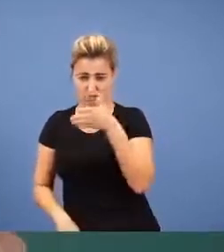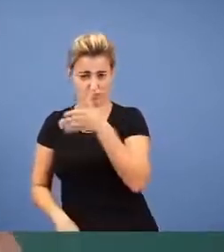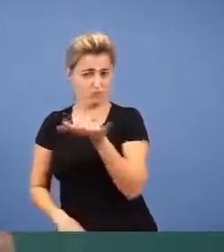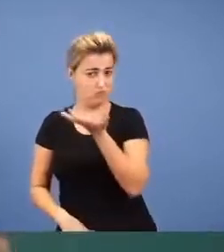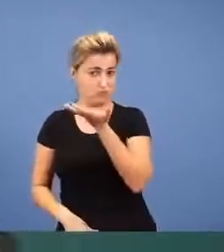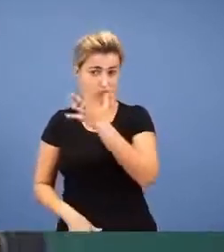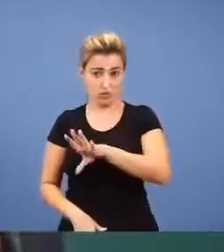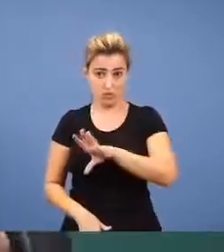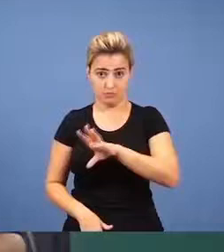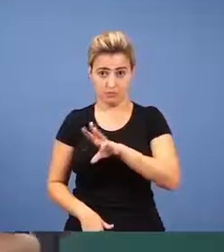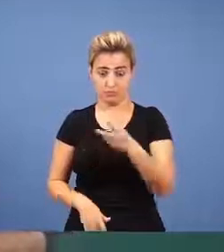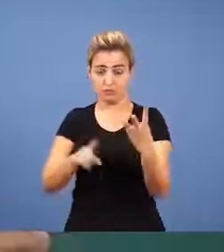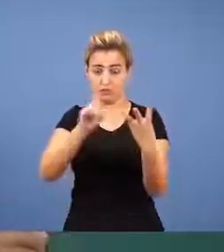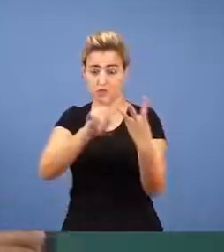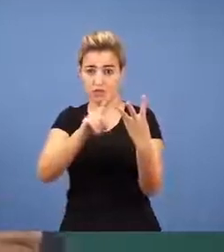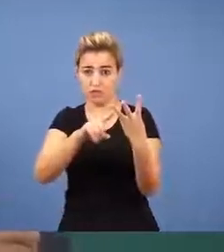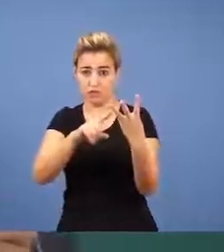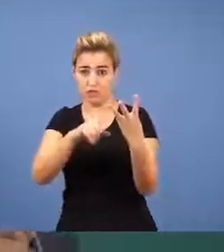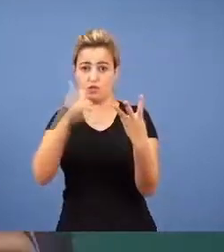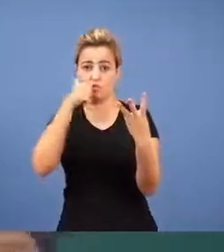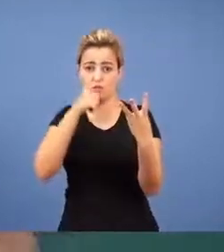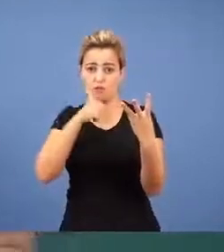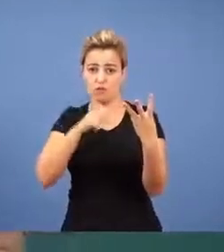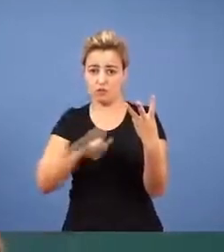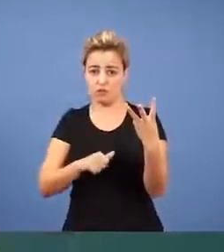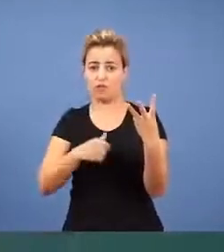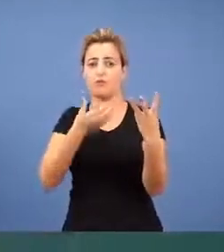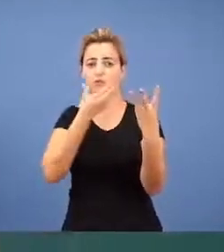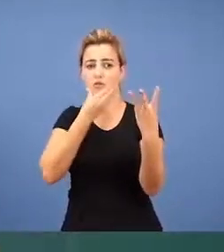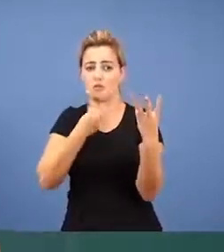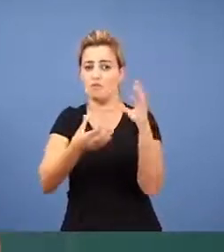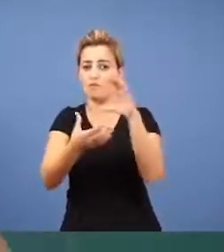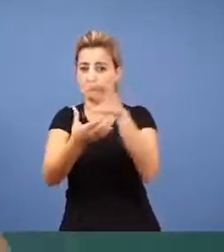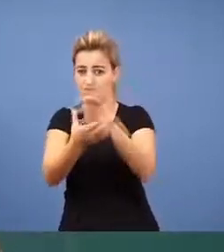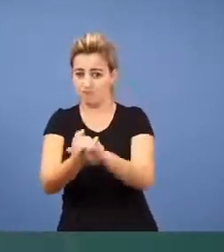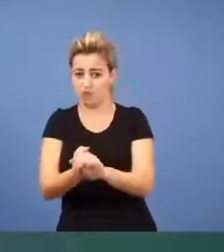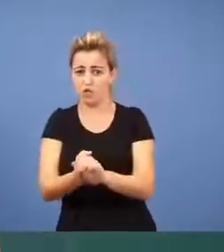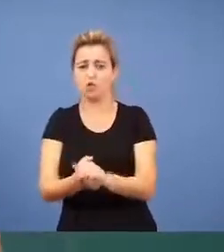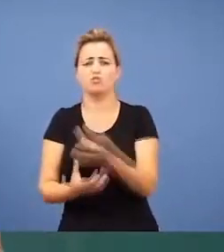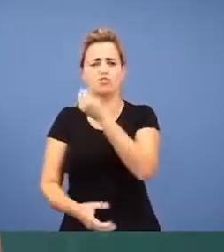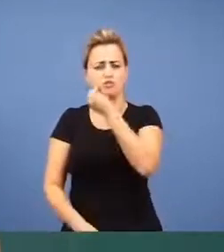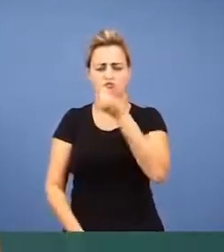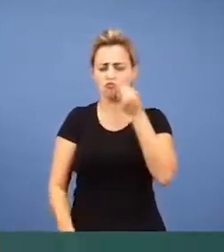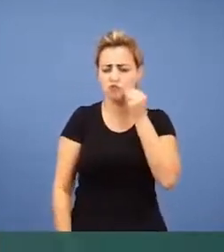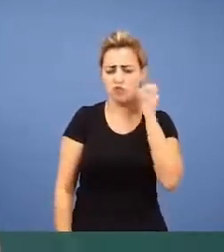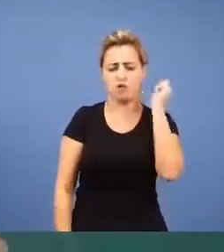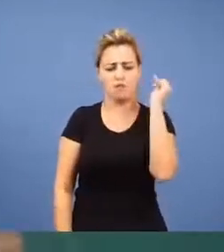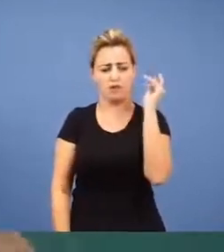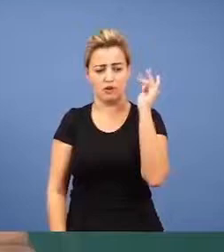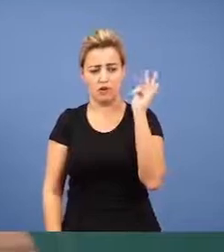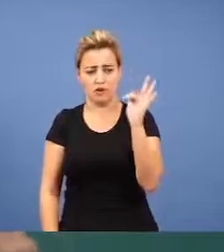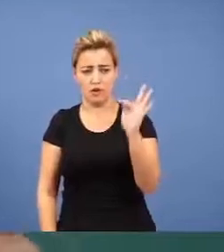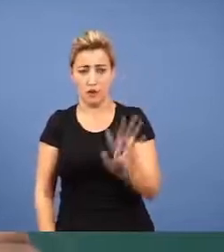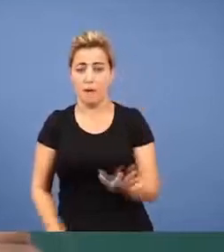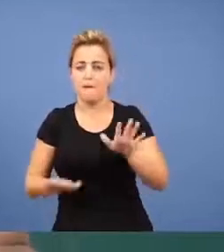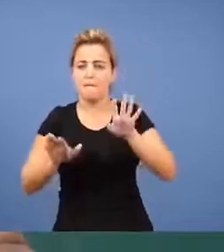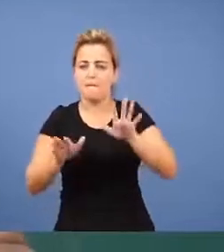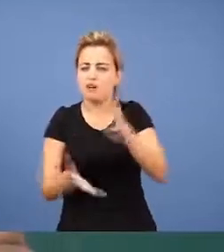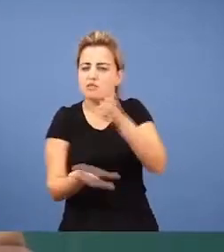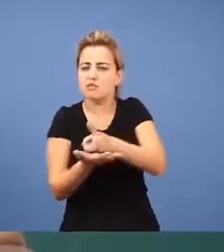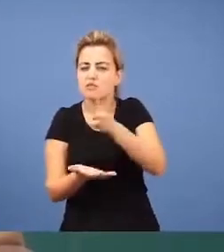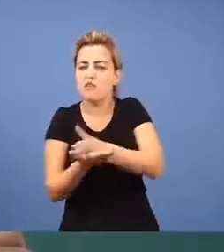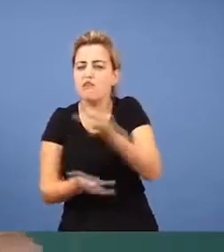them. And the third couple, the Lord is showing that they even go on early dawns and they fasted and did